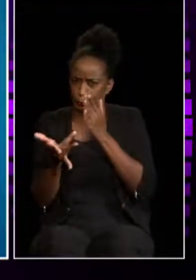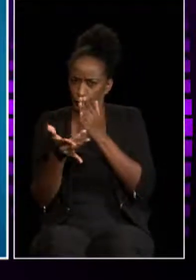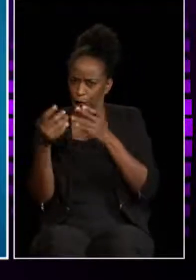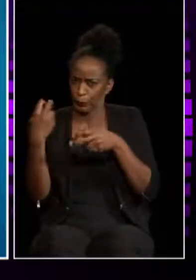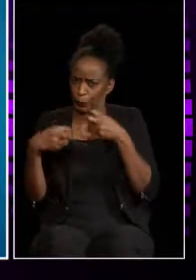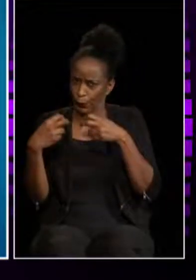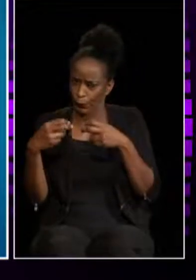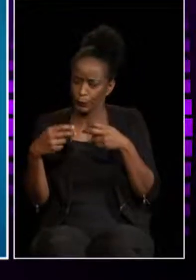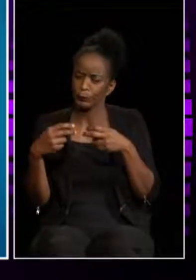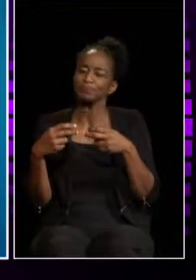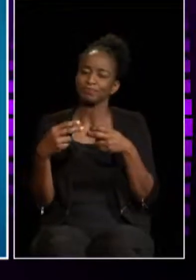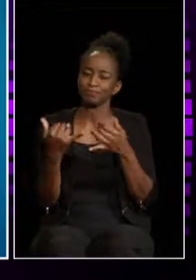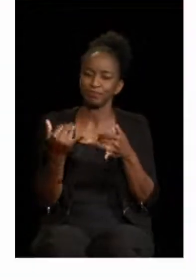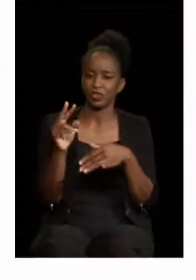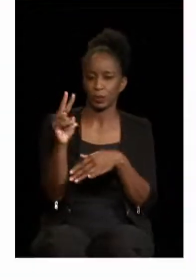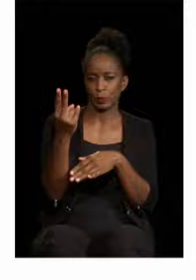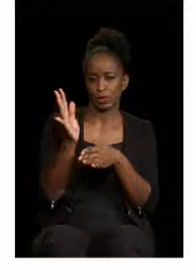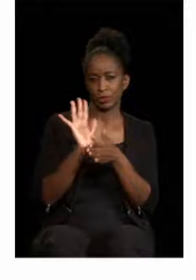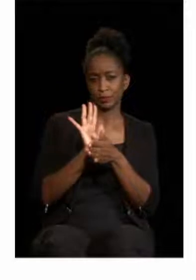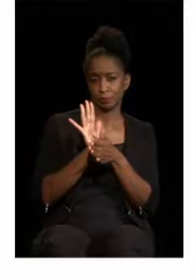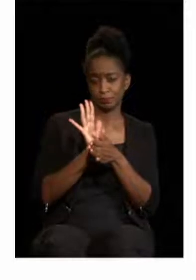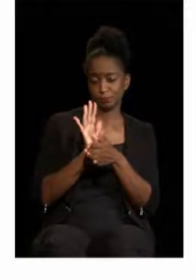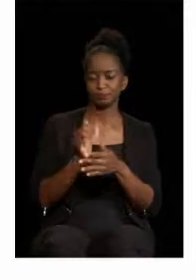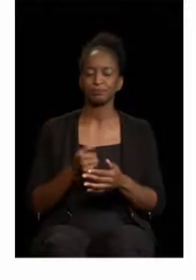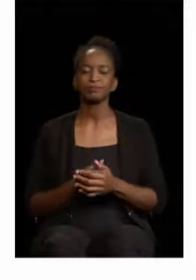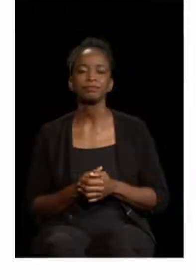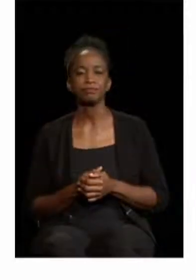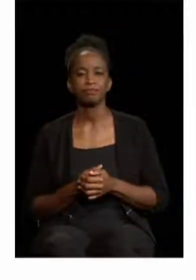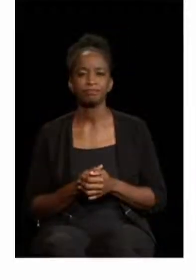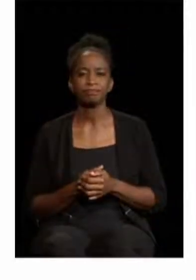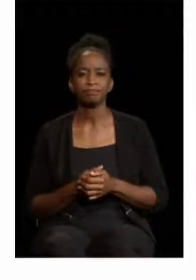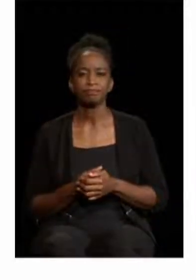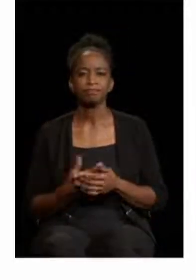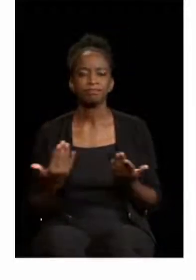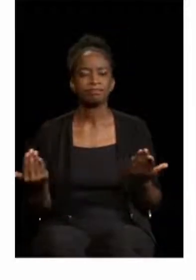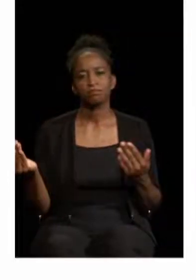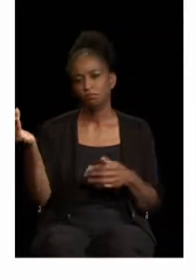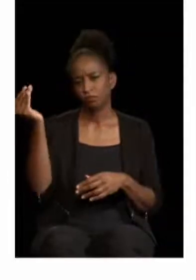a Vox Pop. Mental health is an issue with